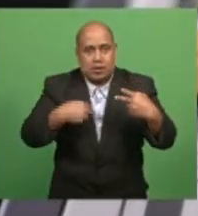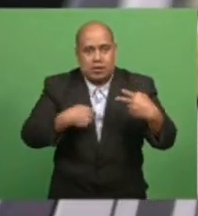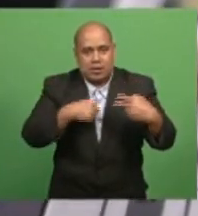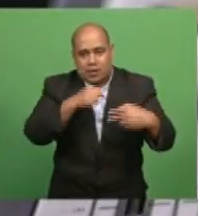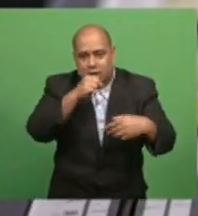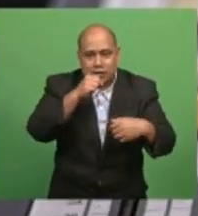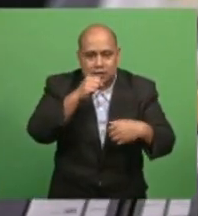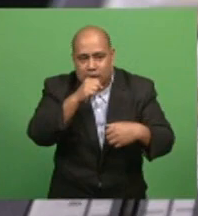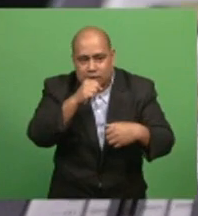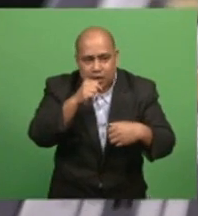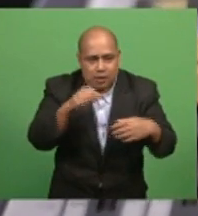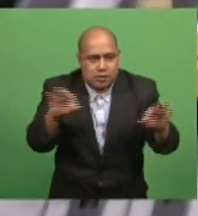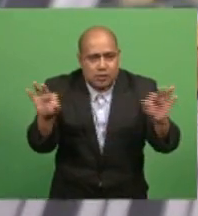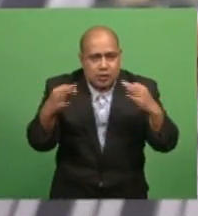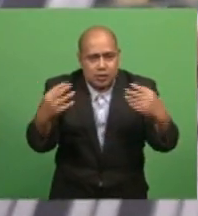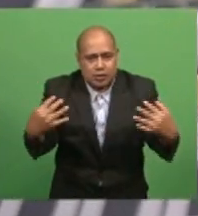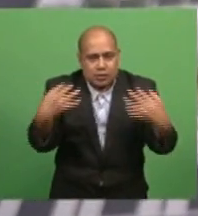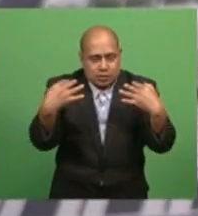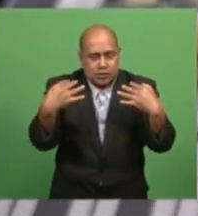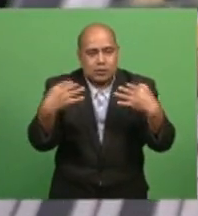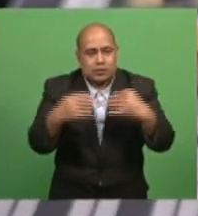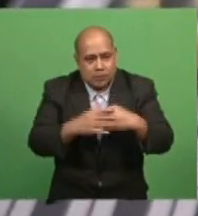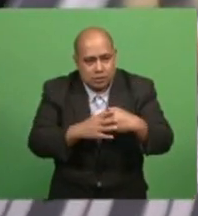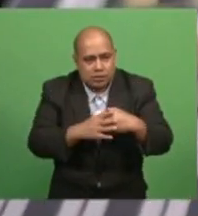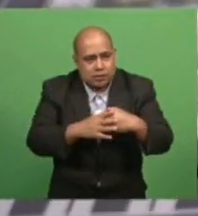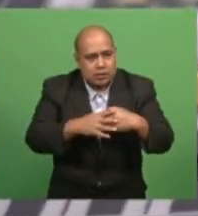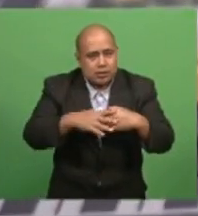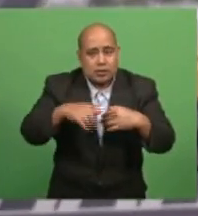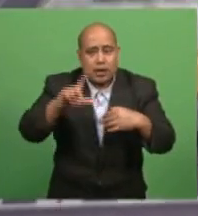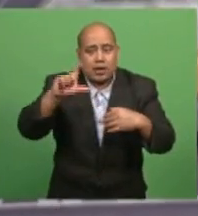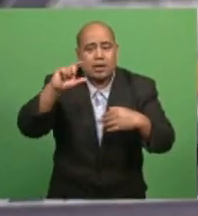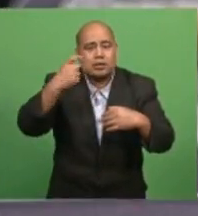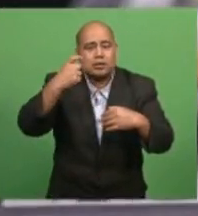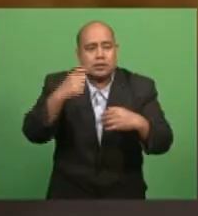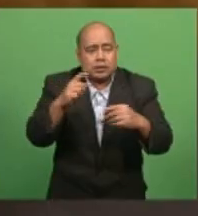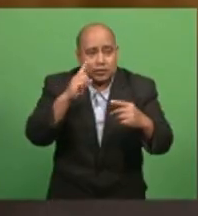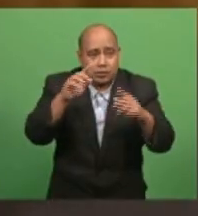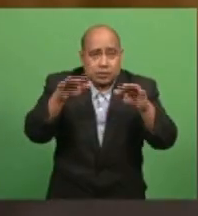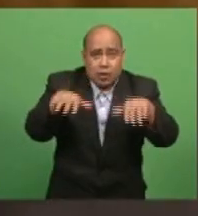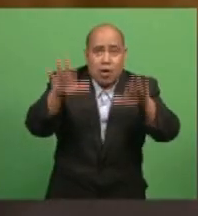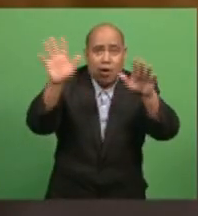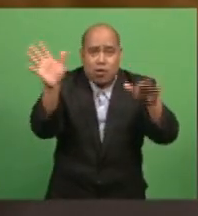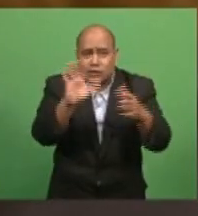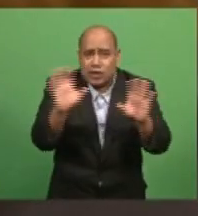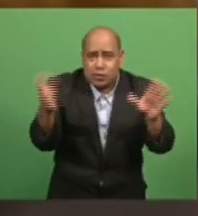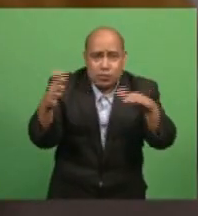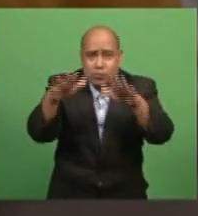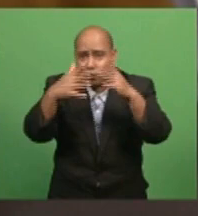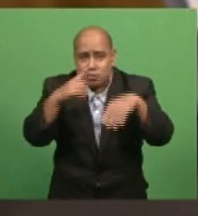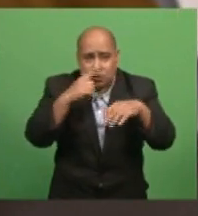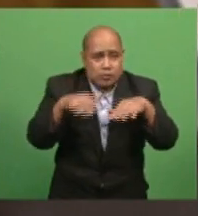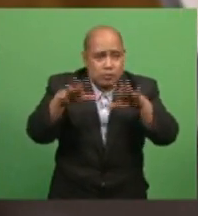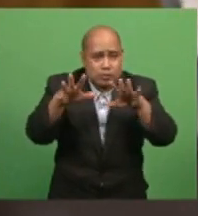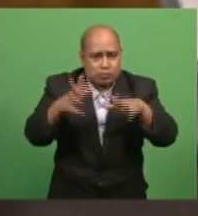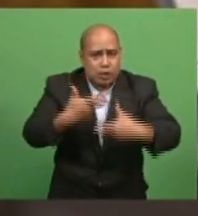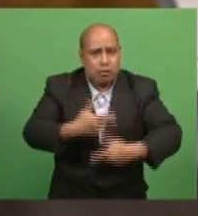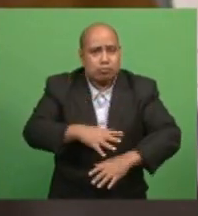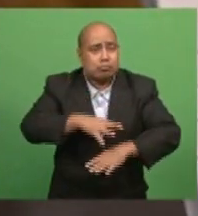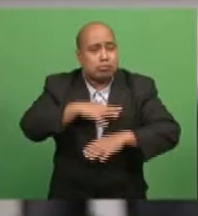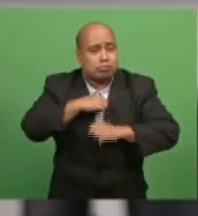the appreciation from his fellow classmates boosted his morale and he began focusing more on his